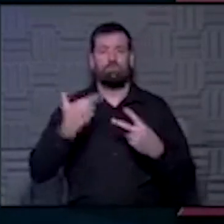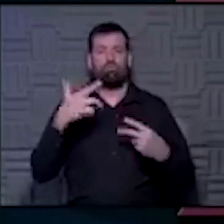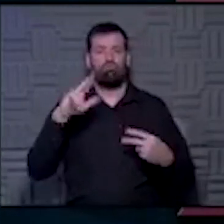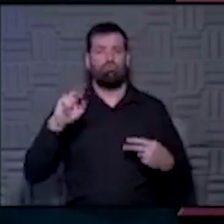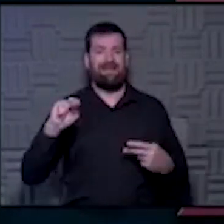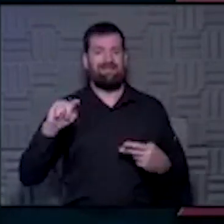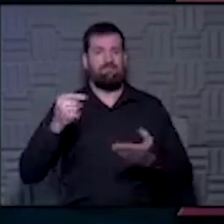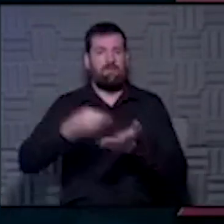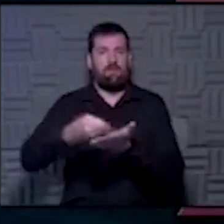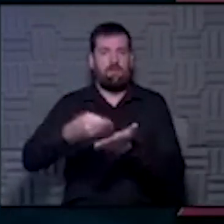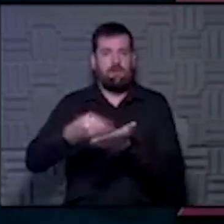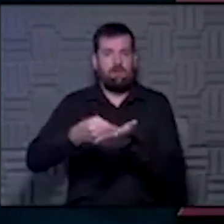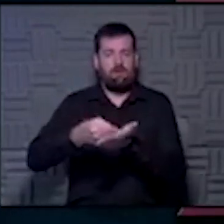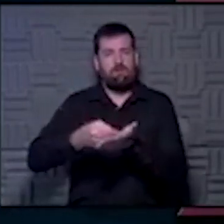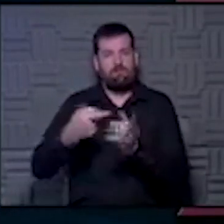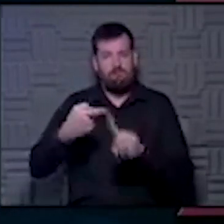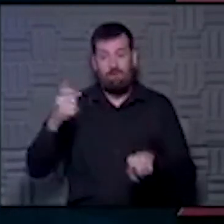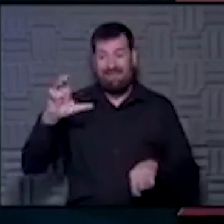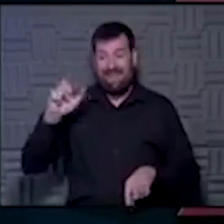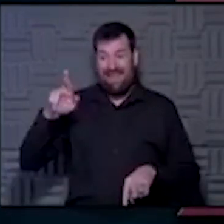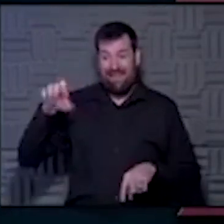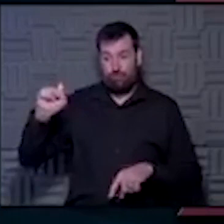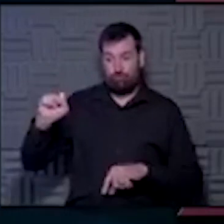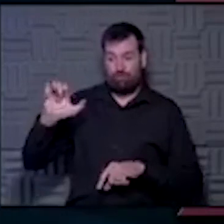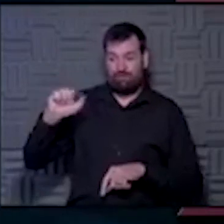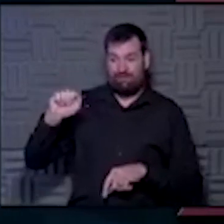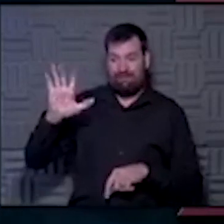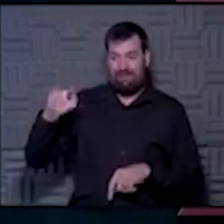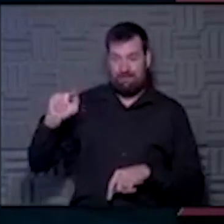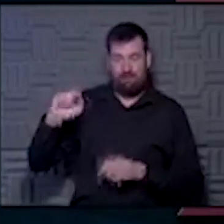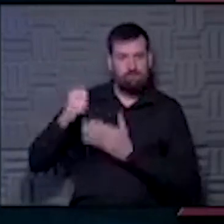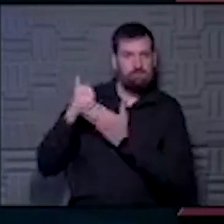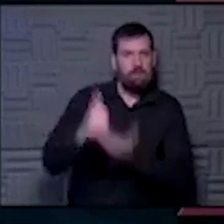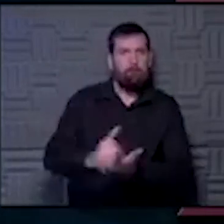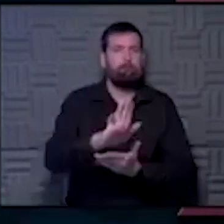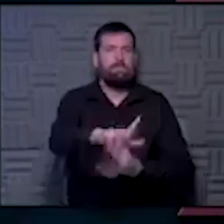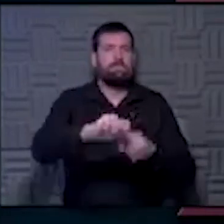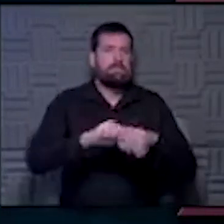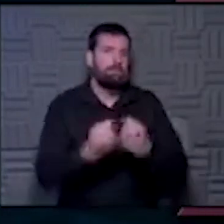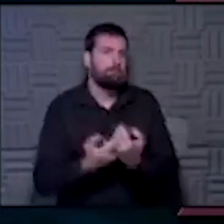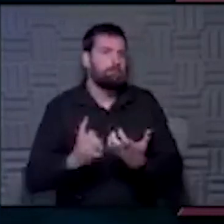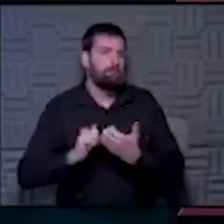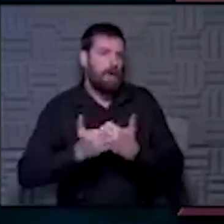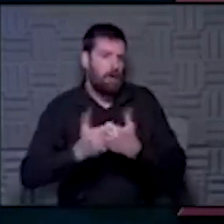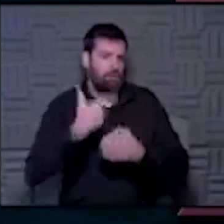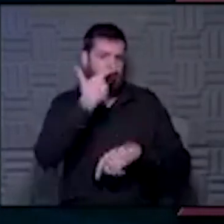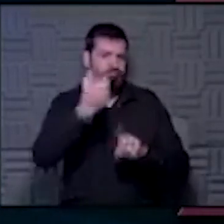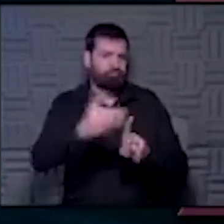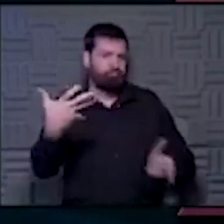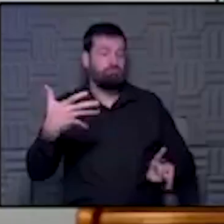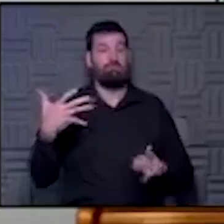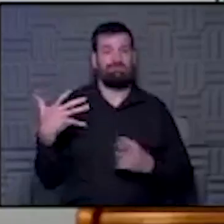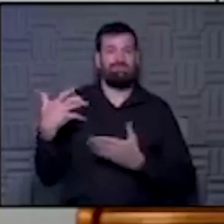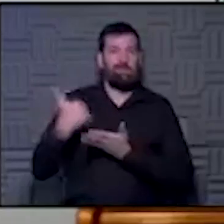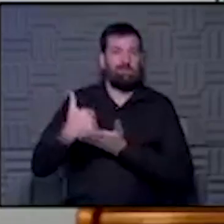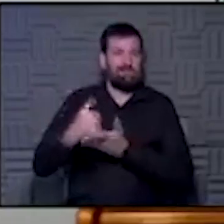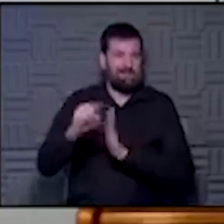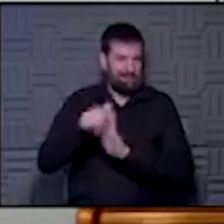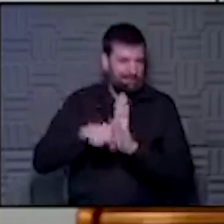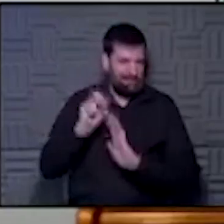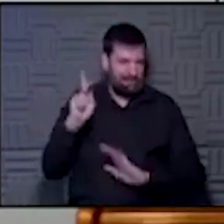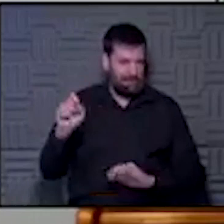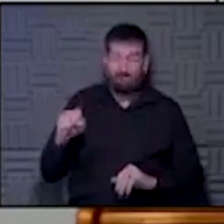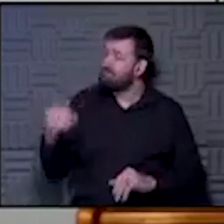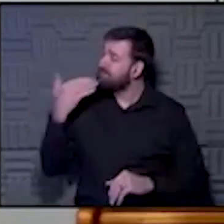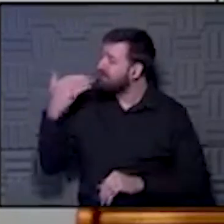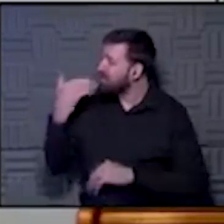in the pandemic from the CARES Act is helping your team help the state of Kansas? Thank you. Good